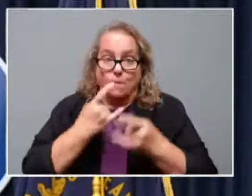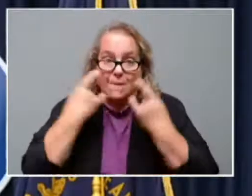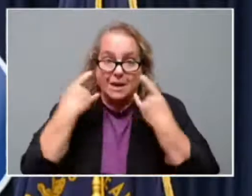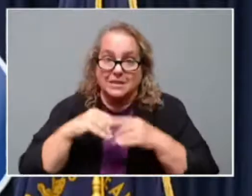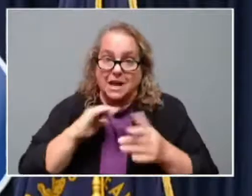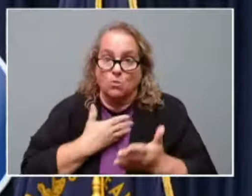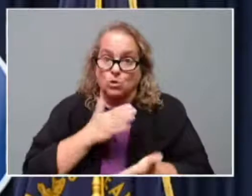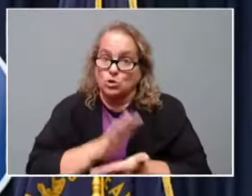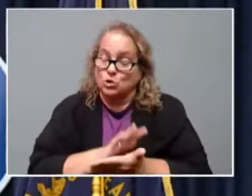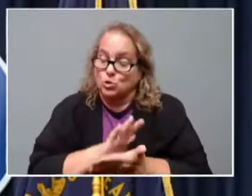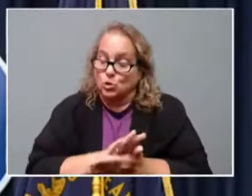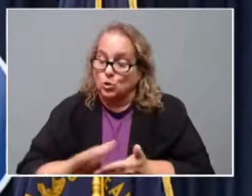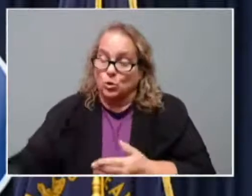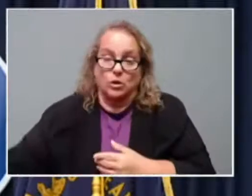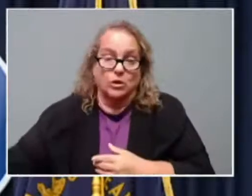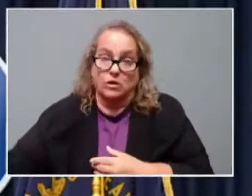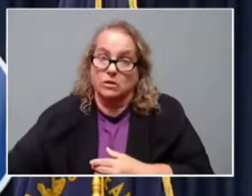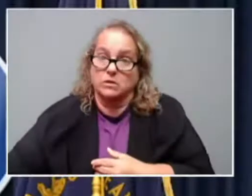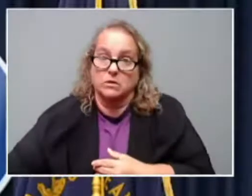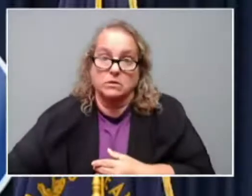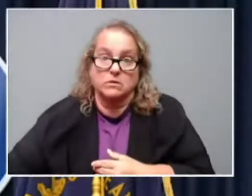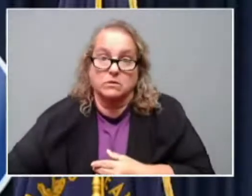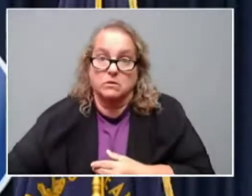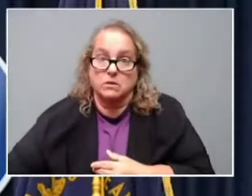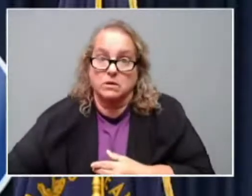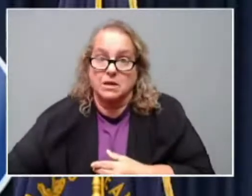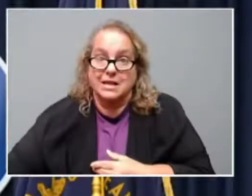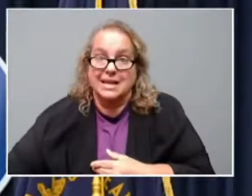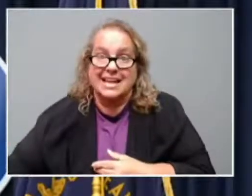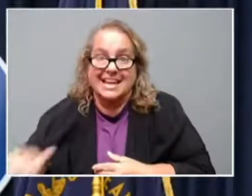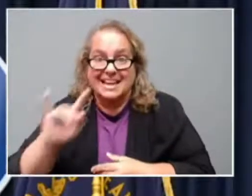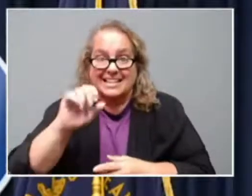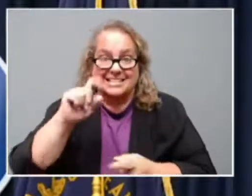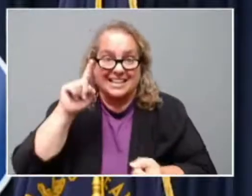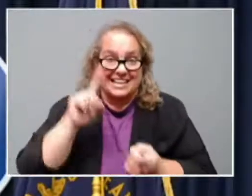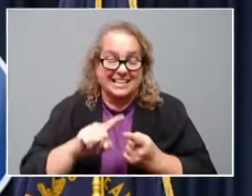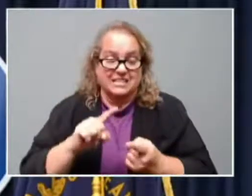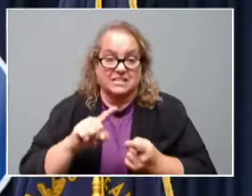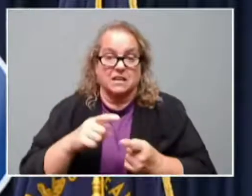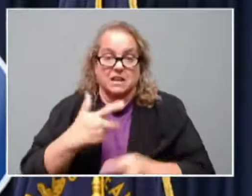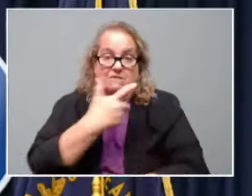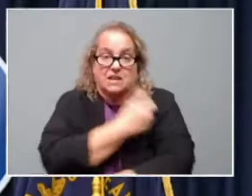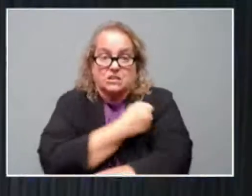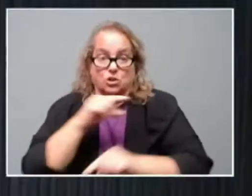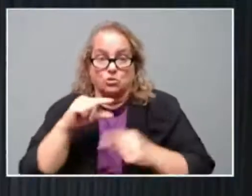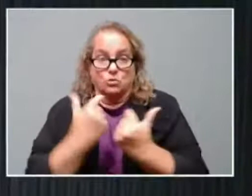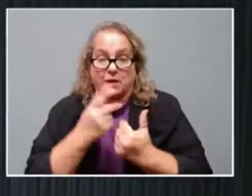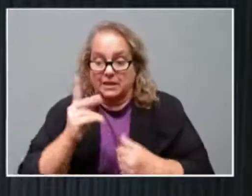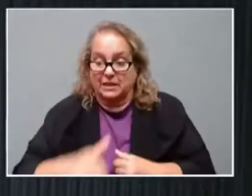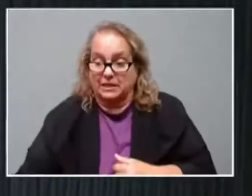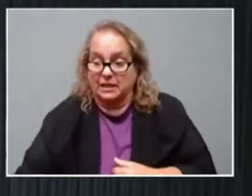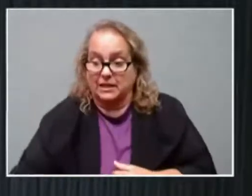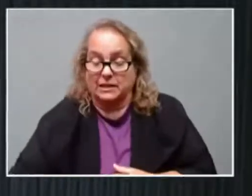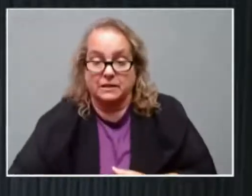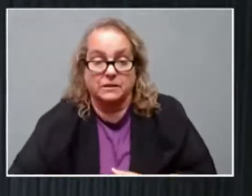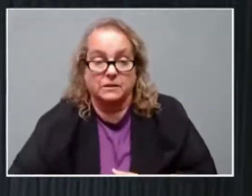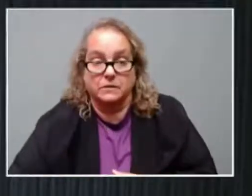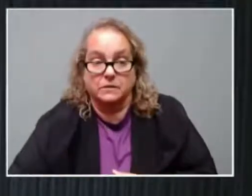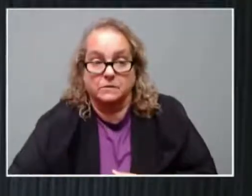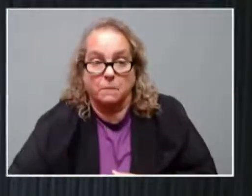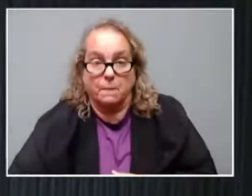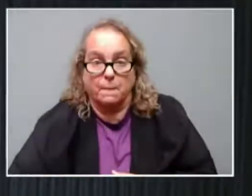least this is the least vaccinated group in Kentucky. Can you put the last chart up, Scotty? First of